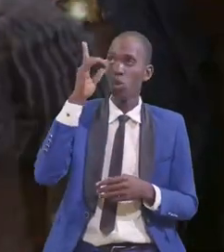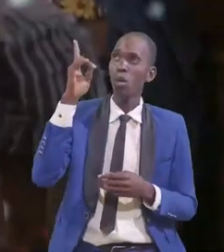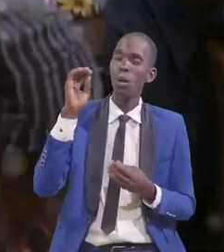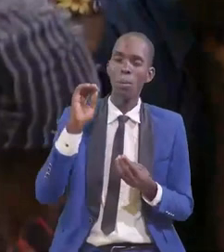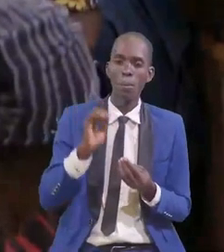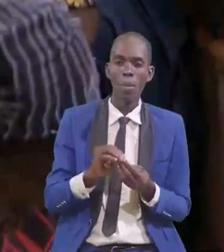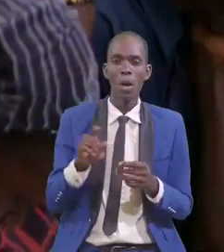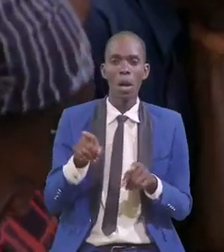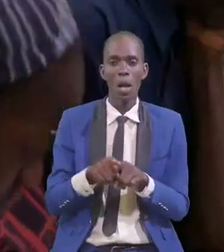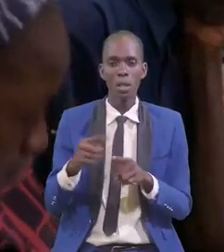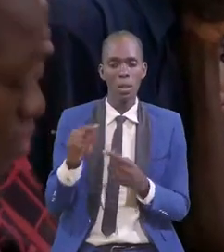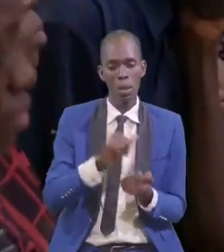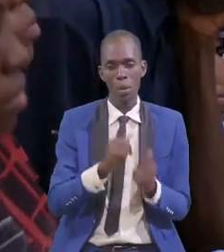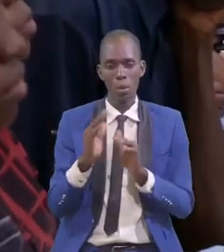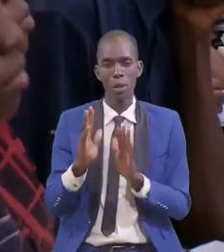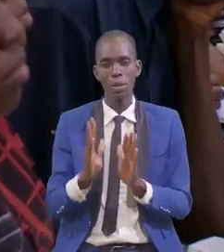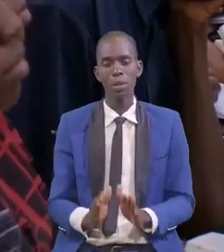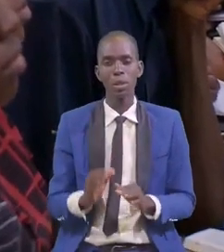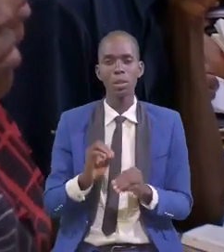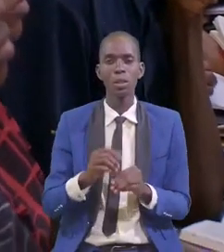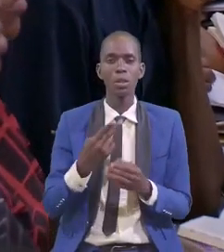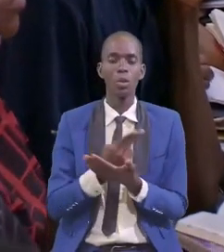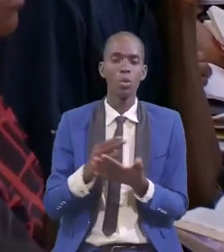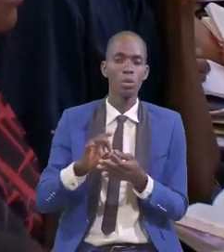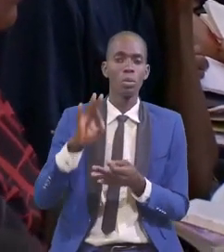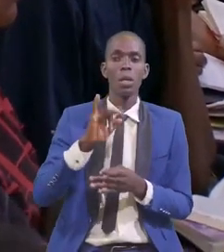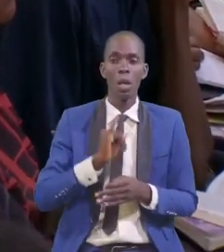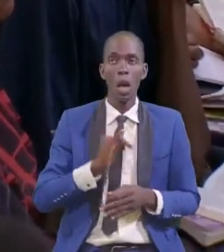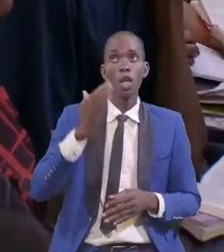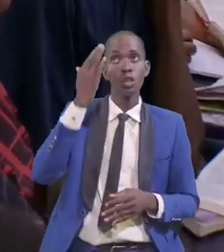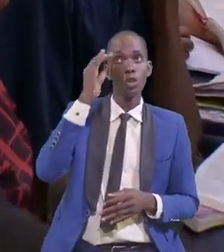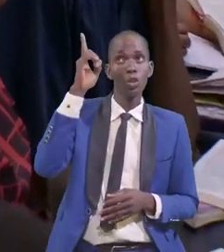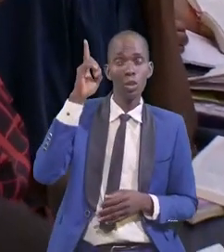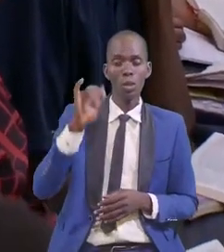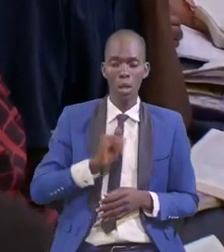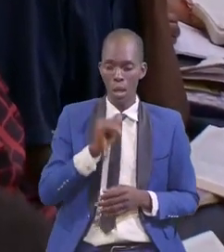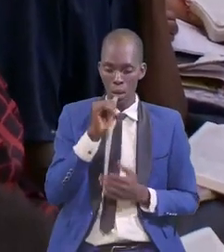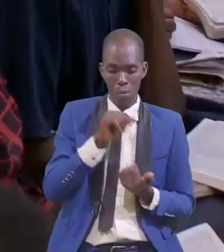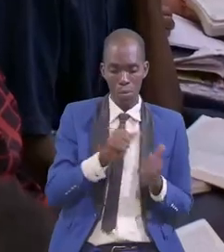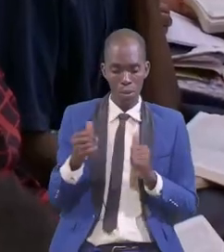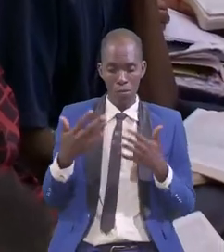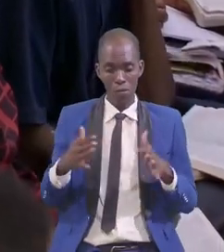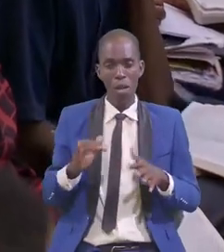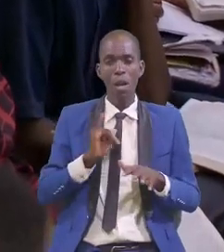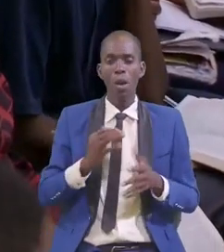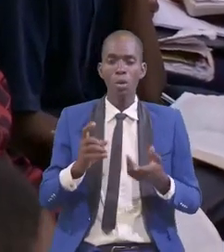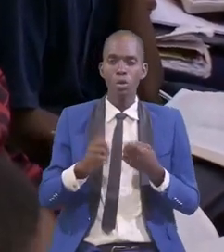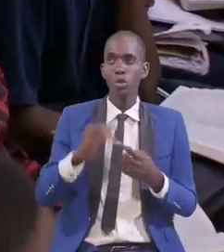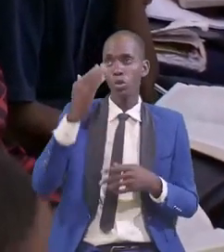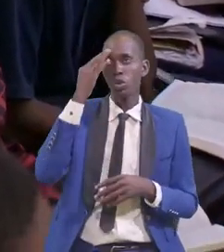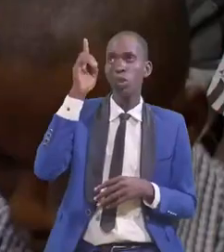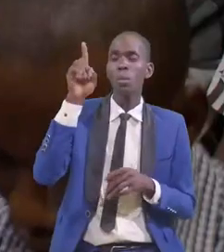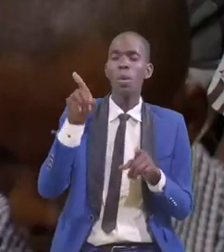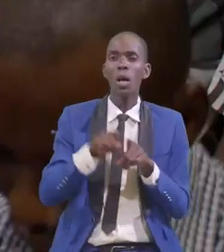the baptizer in the Holy Ghost. I know him and baptized. I want to know him as the giver of